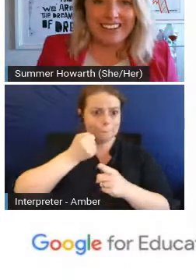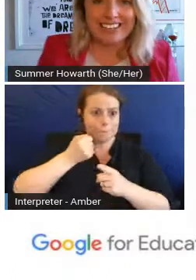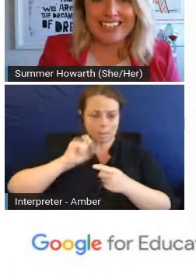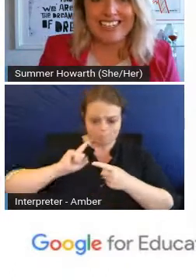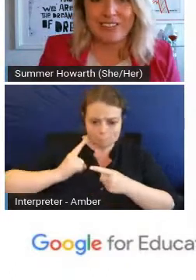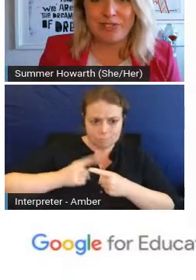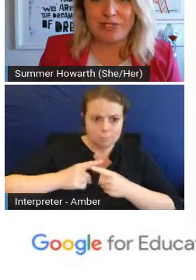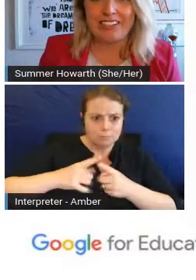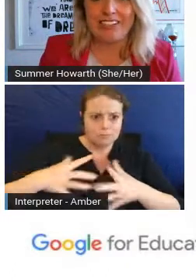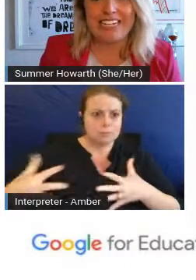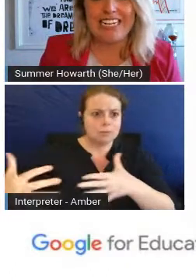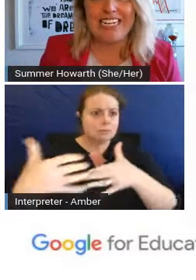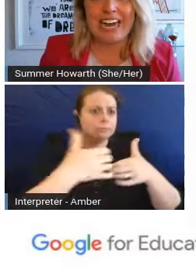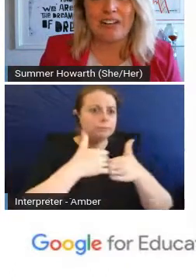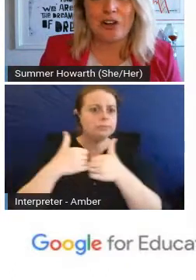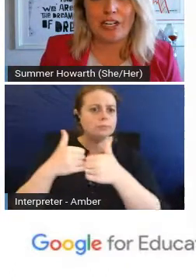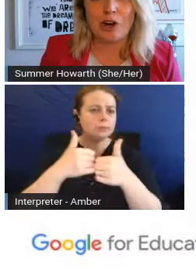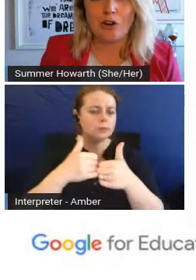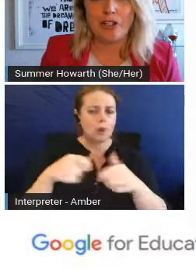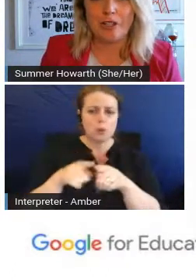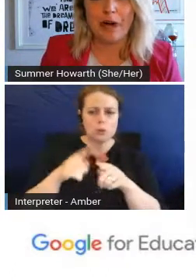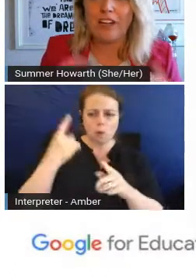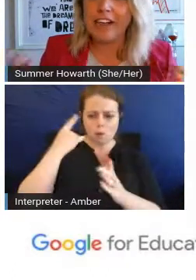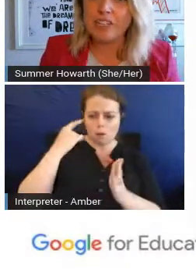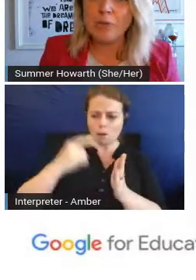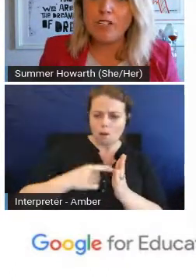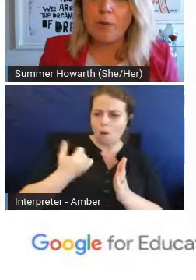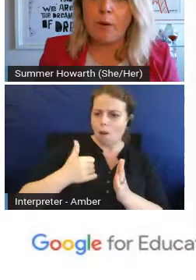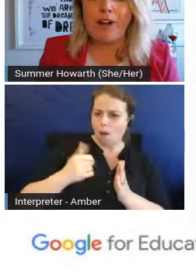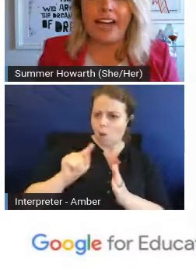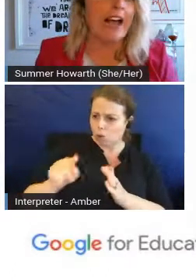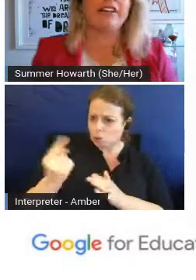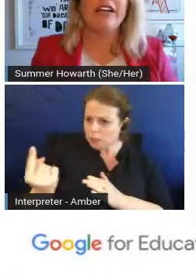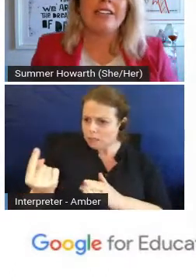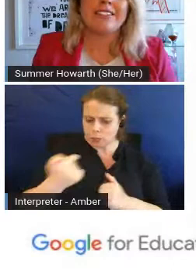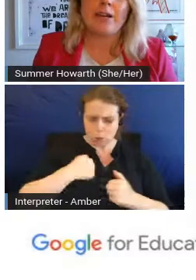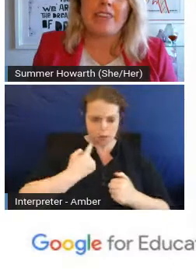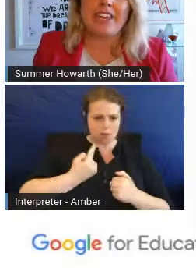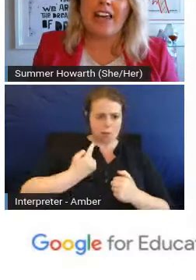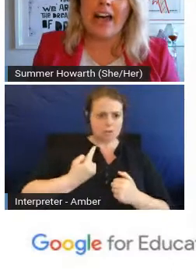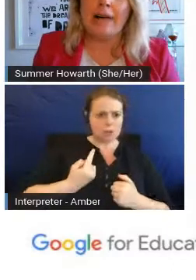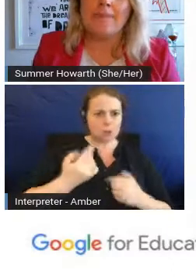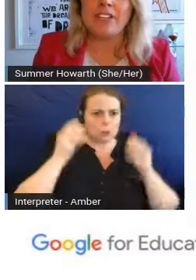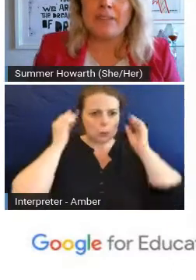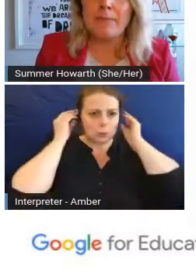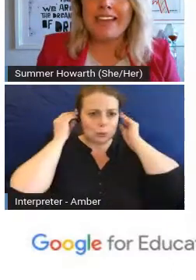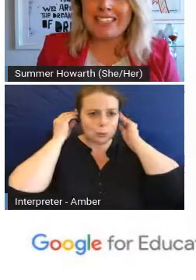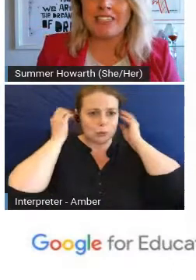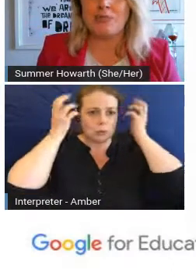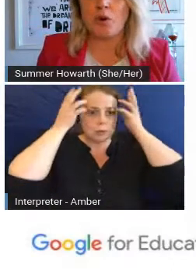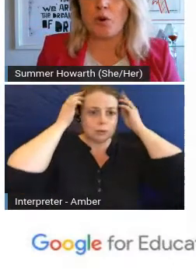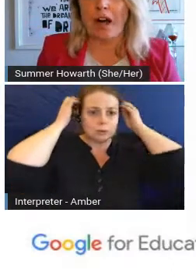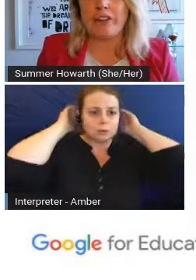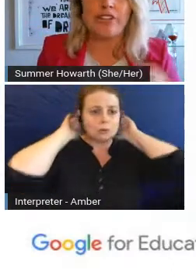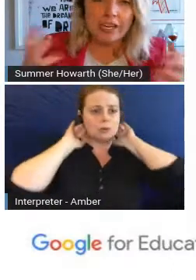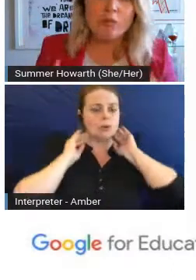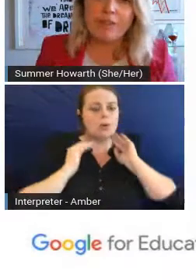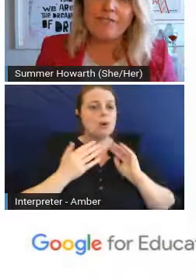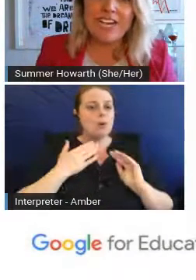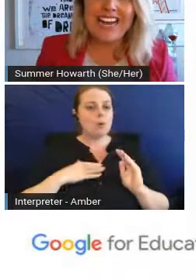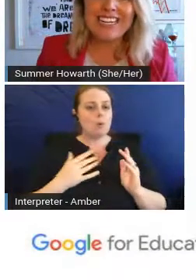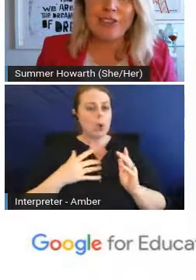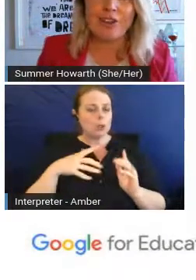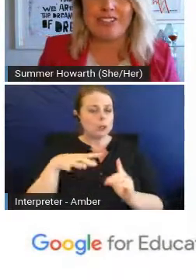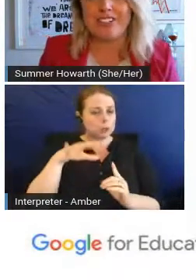also recognizing individuality in our learning culture as well. And I just wanted to point out something that makes this model quite unique.